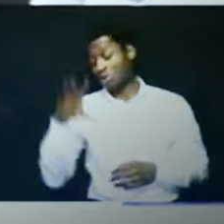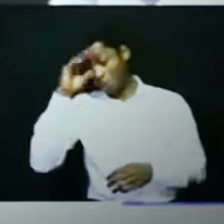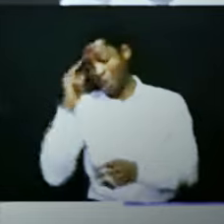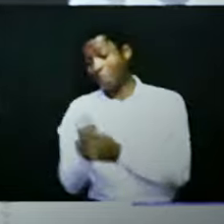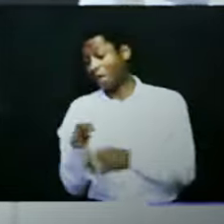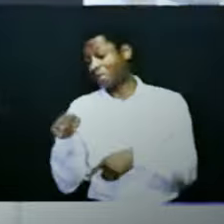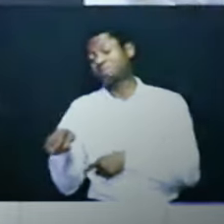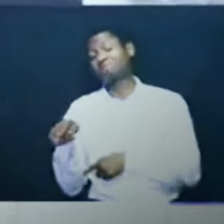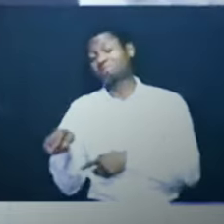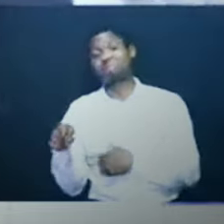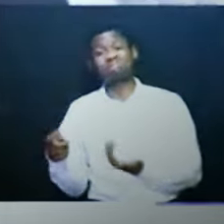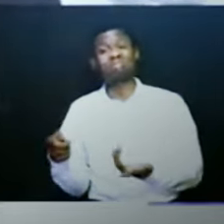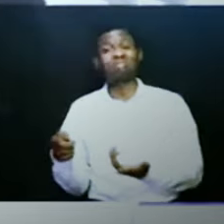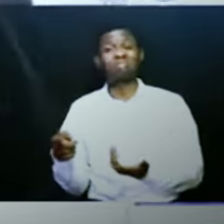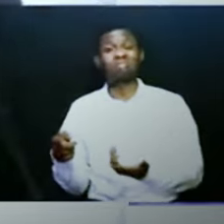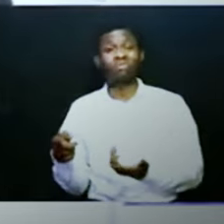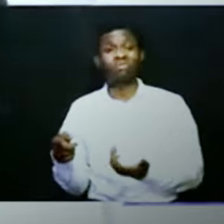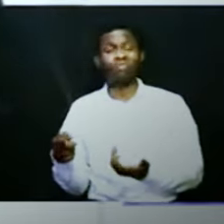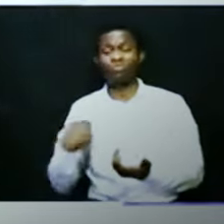brother,